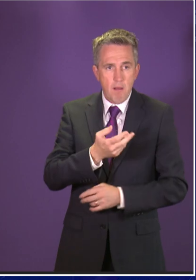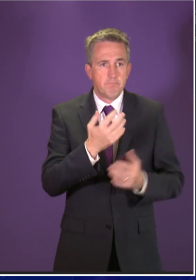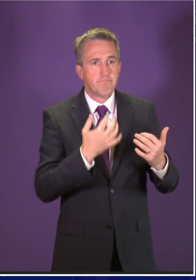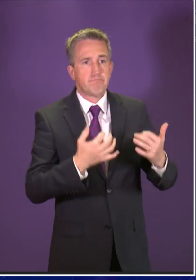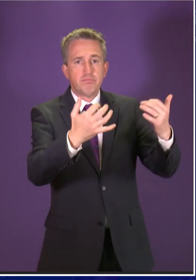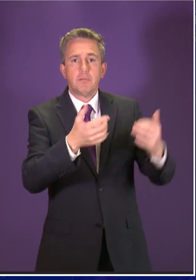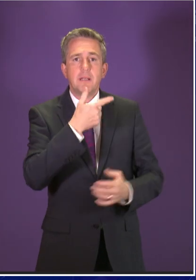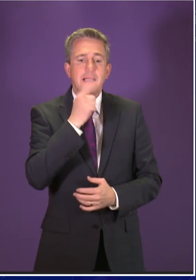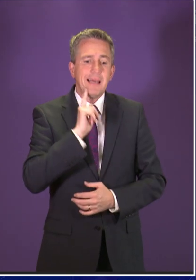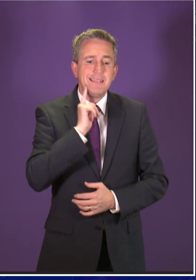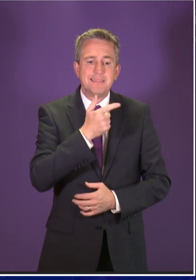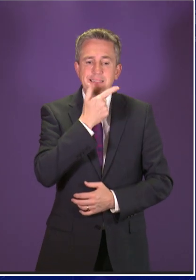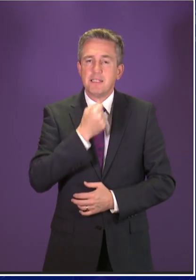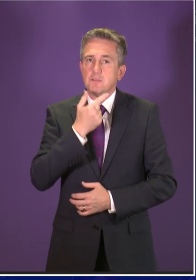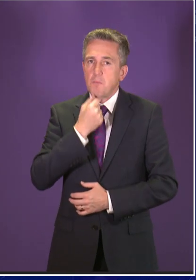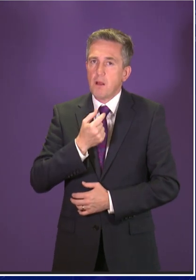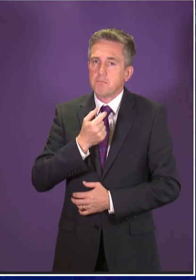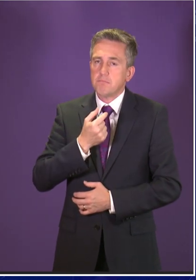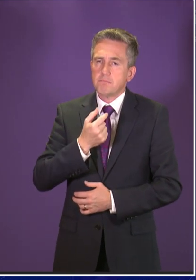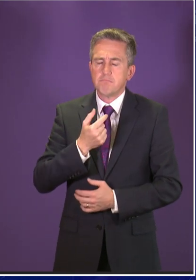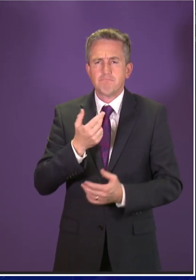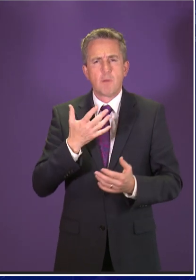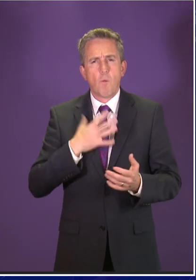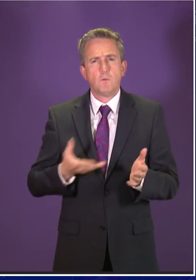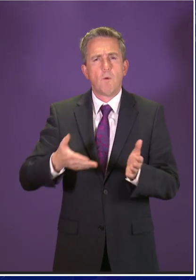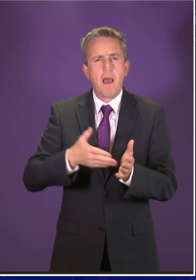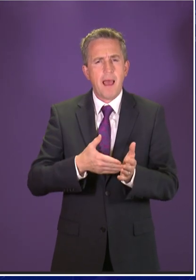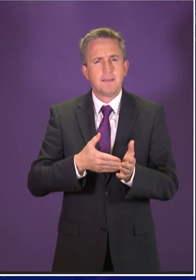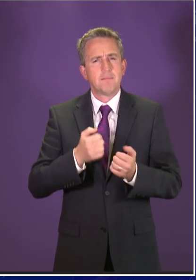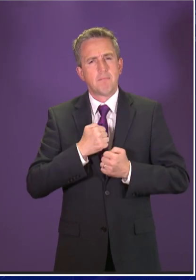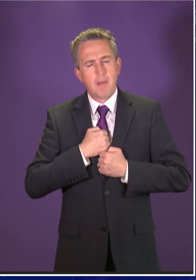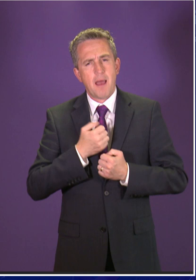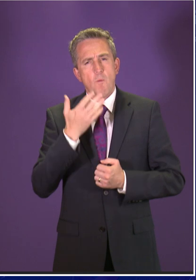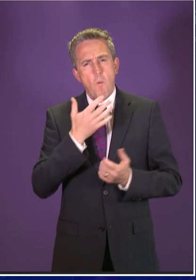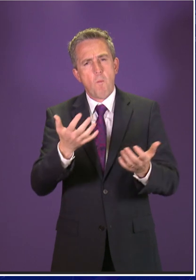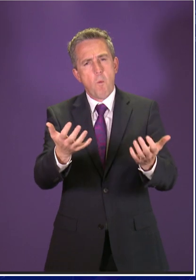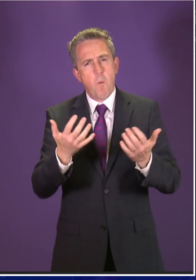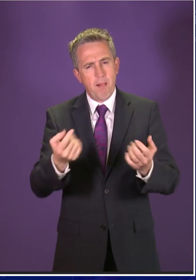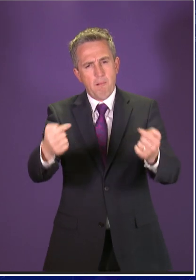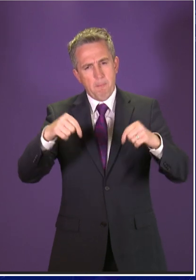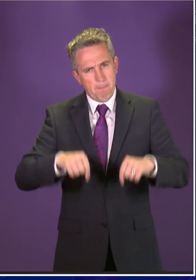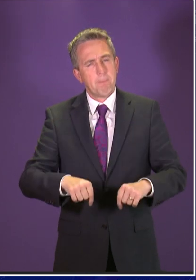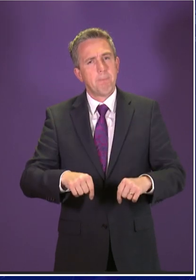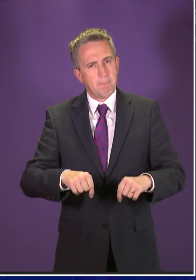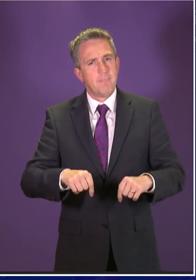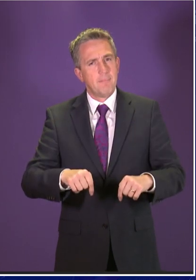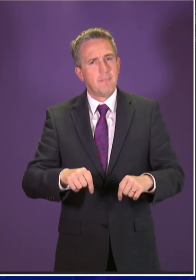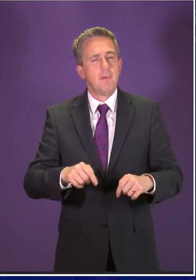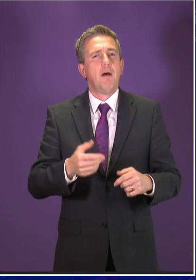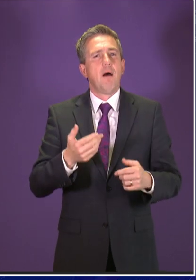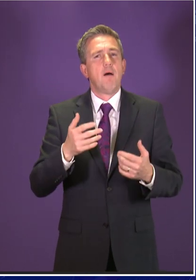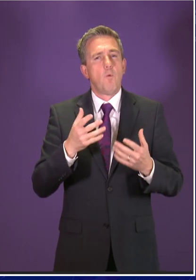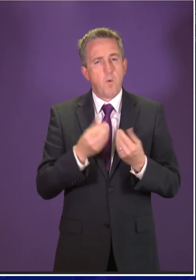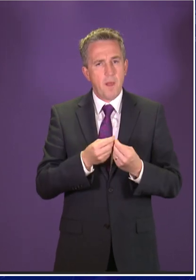gentlemen, may I add my warm welcome to those of the Presiding Officer, of the Chief Executive of the British Council, of the Secretary